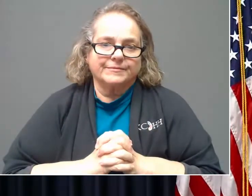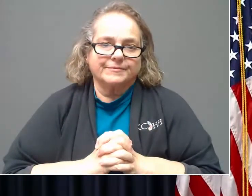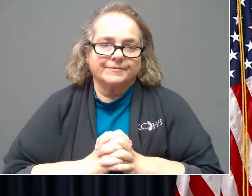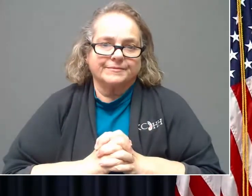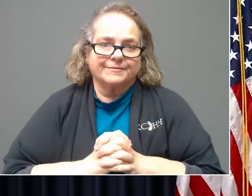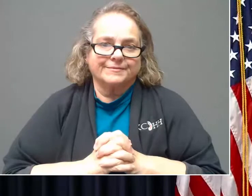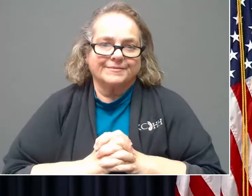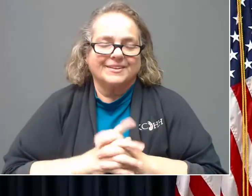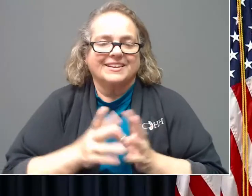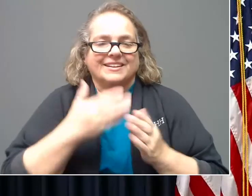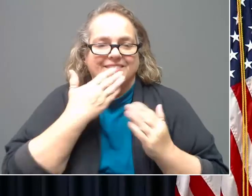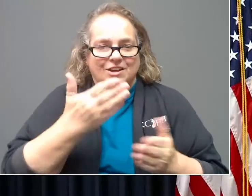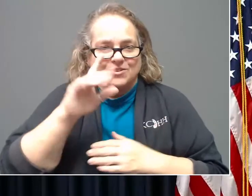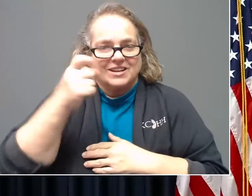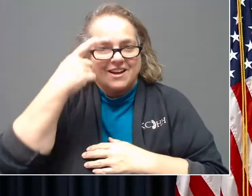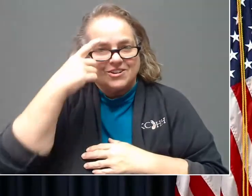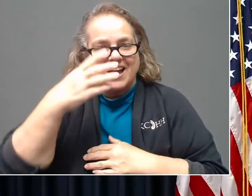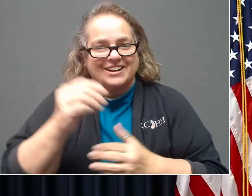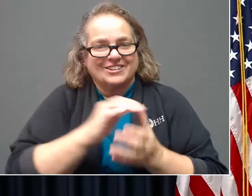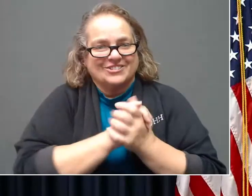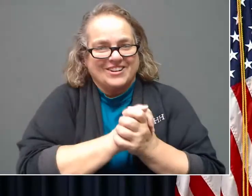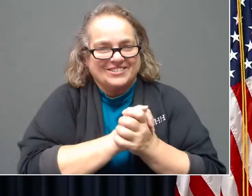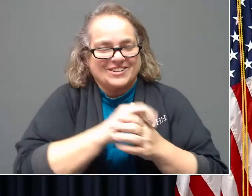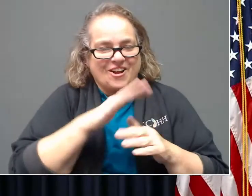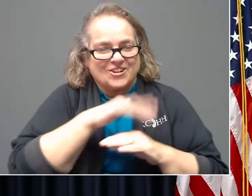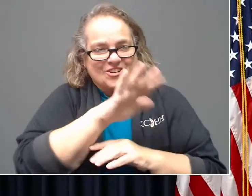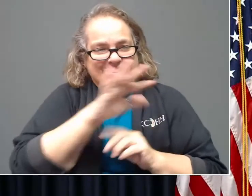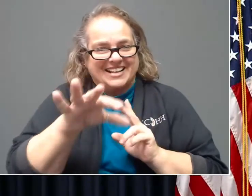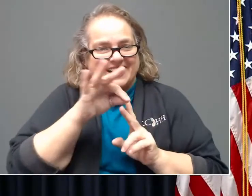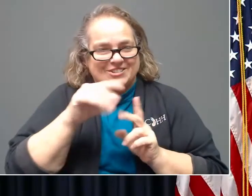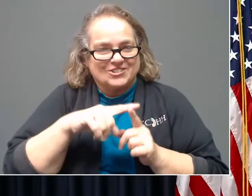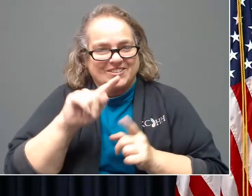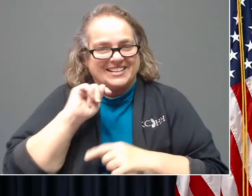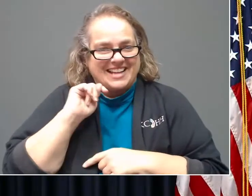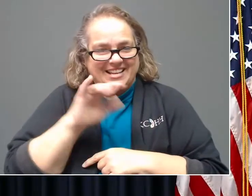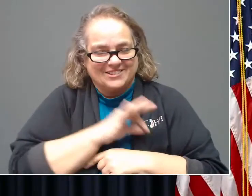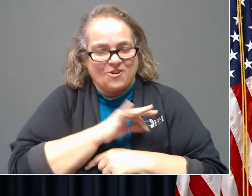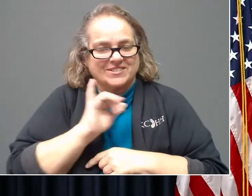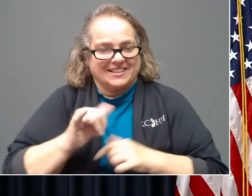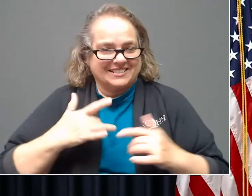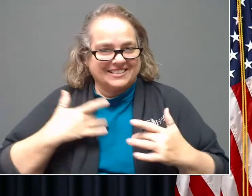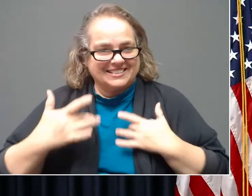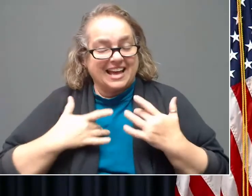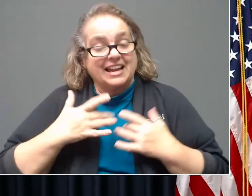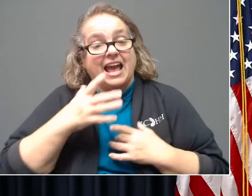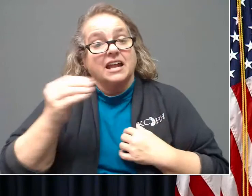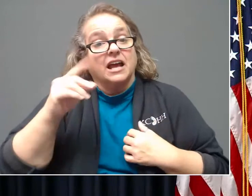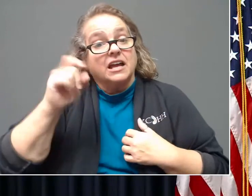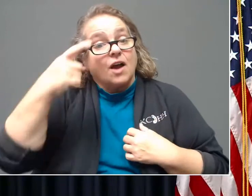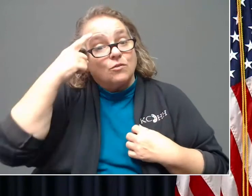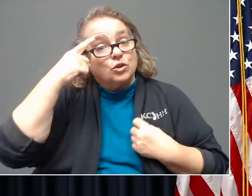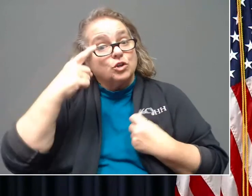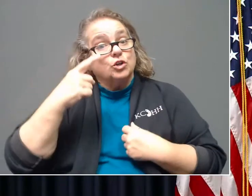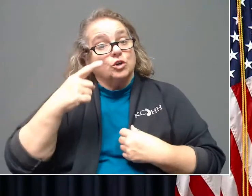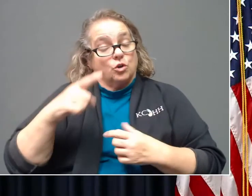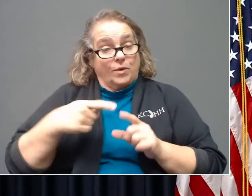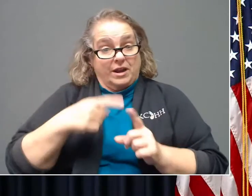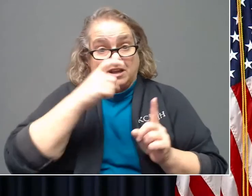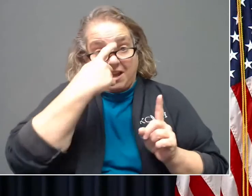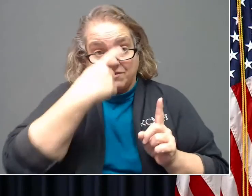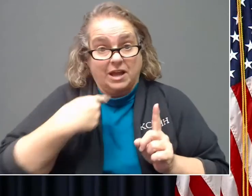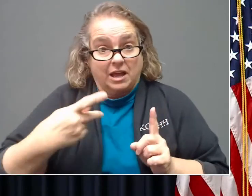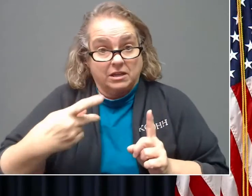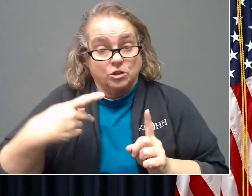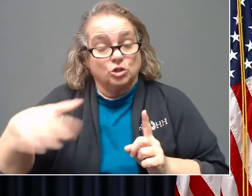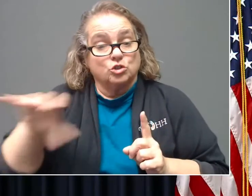Thank you, Governor, and congratulations on your selection to the task force. That's exciting. So when Governor Beshear and I took office just over a year